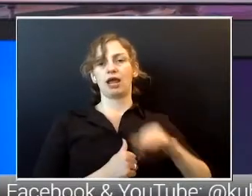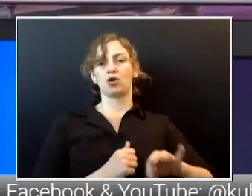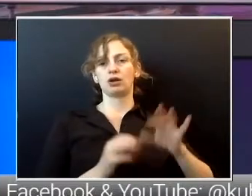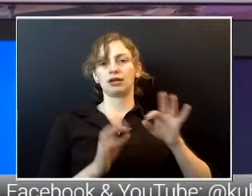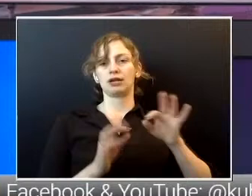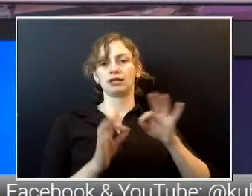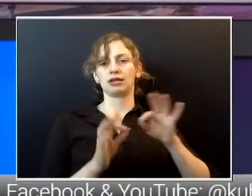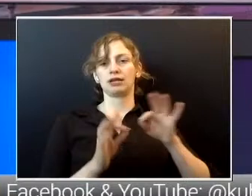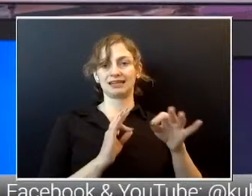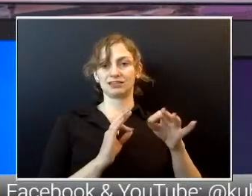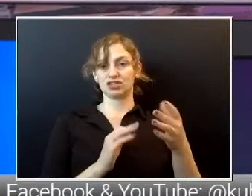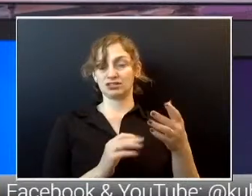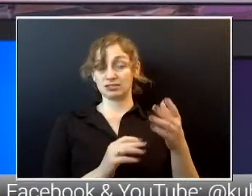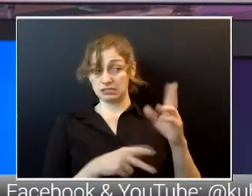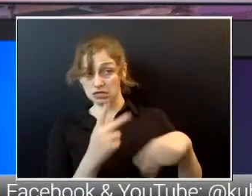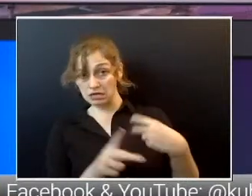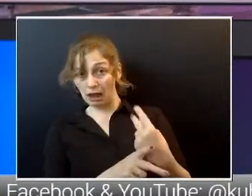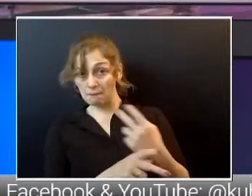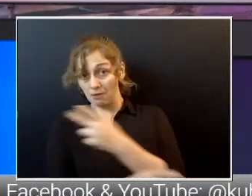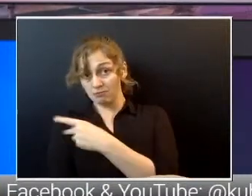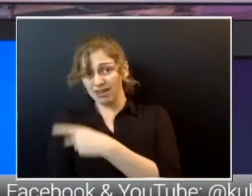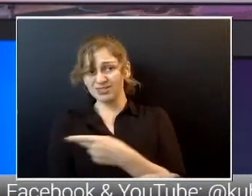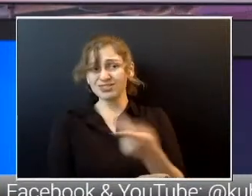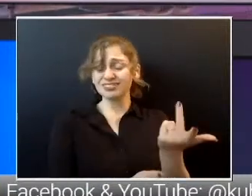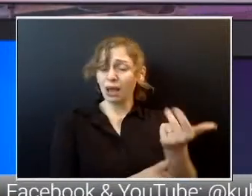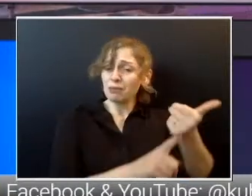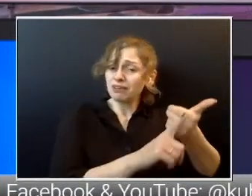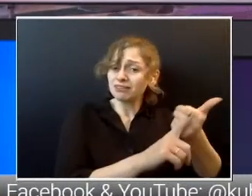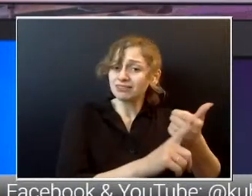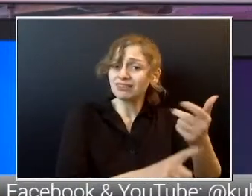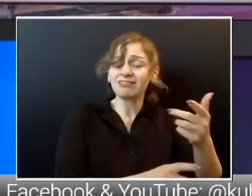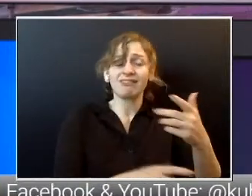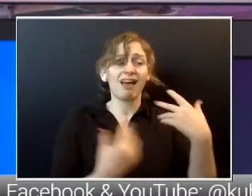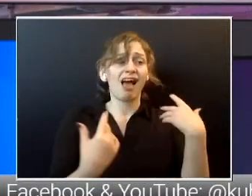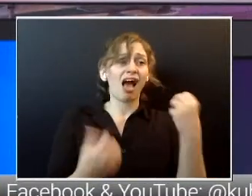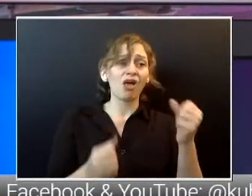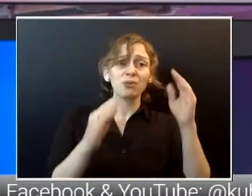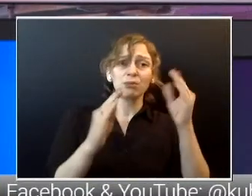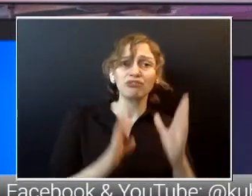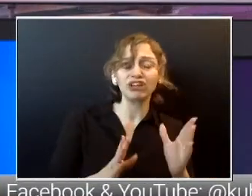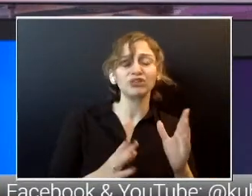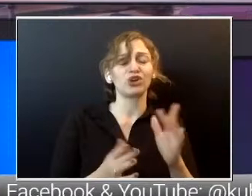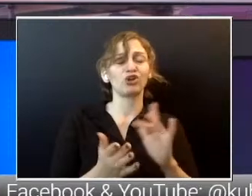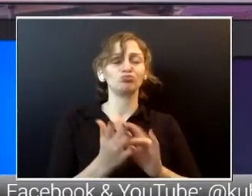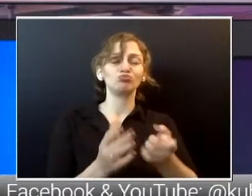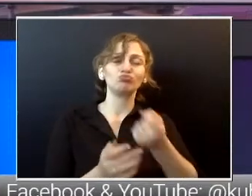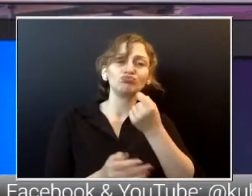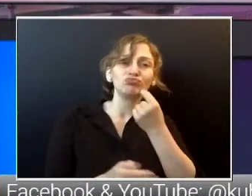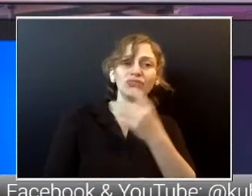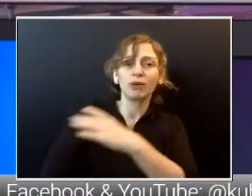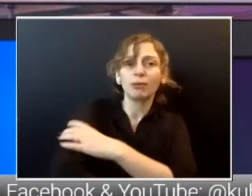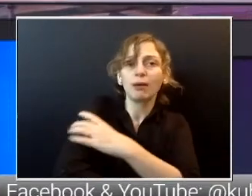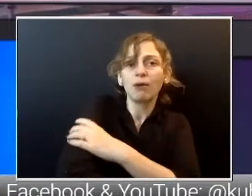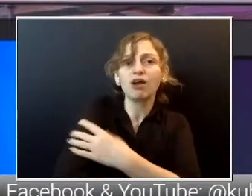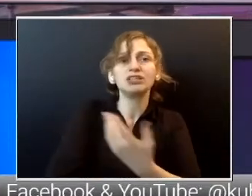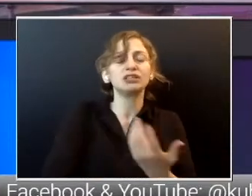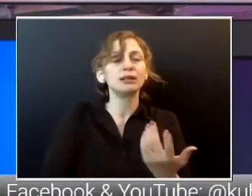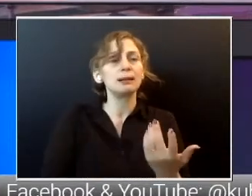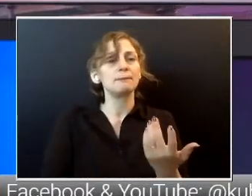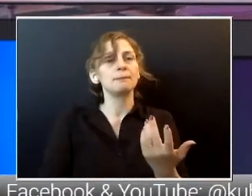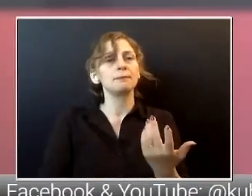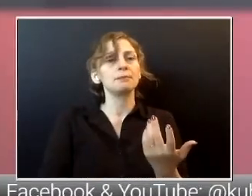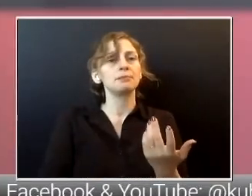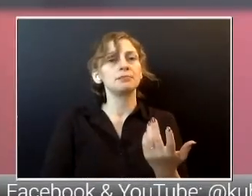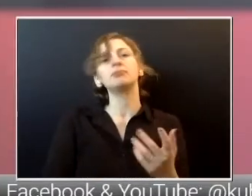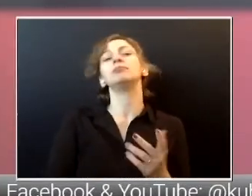Because she was is a health professor, was on blood pressure meds. Well, so